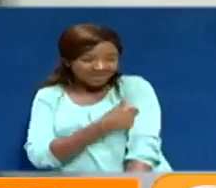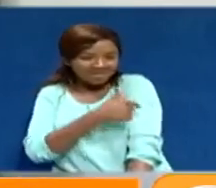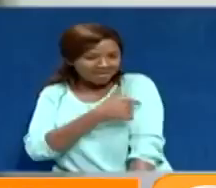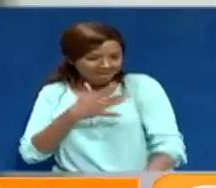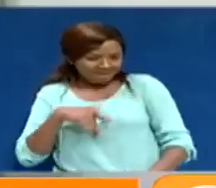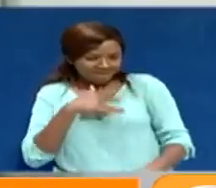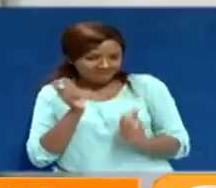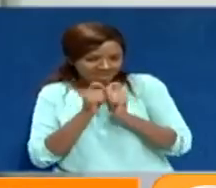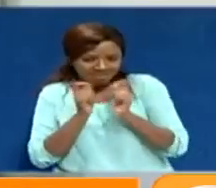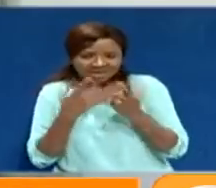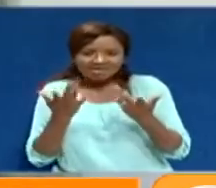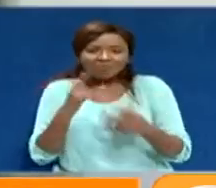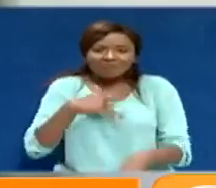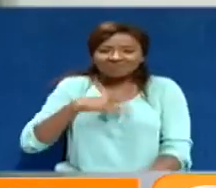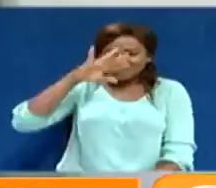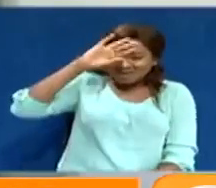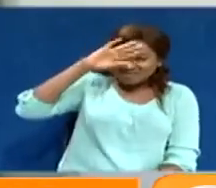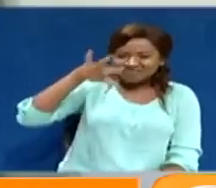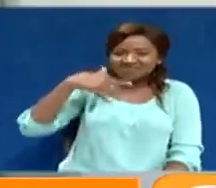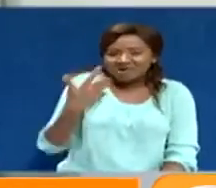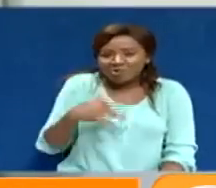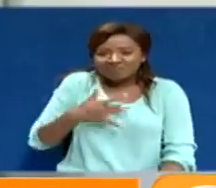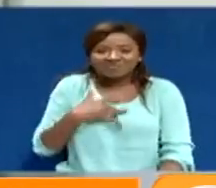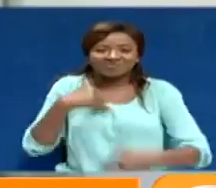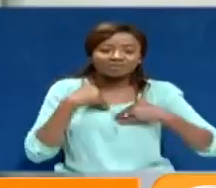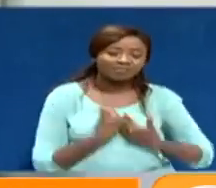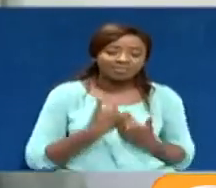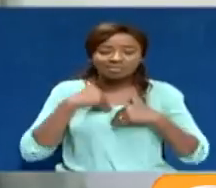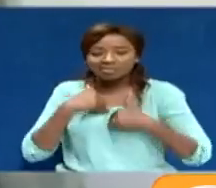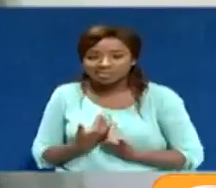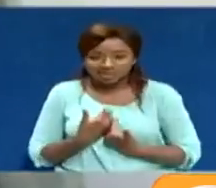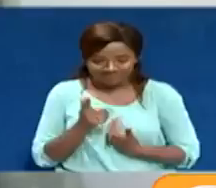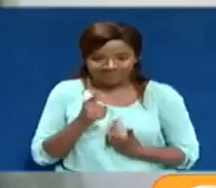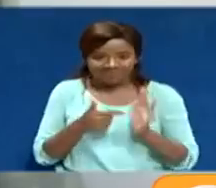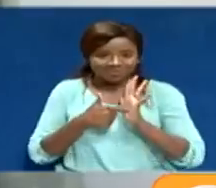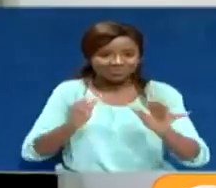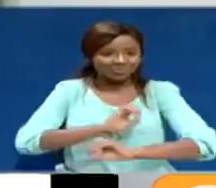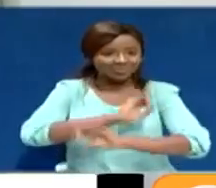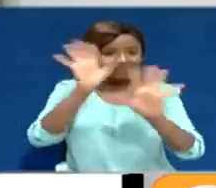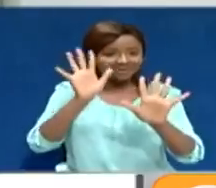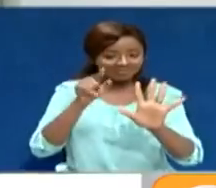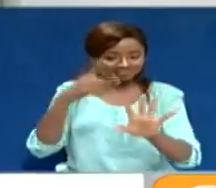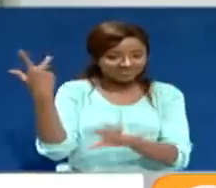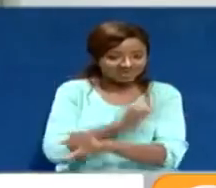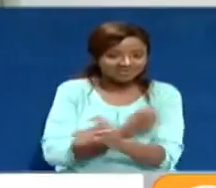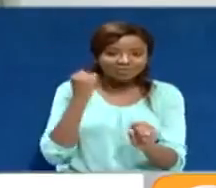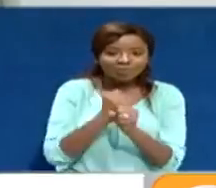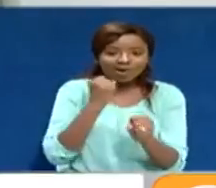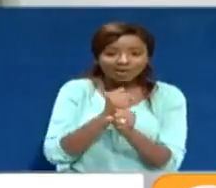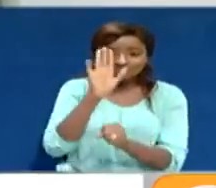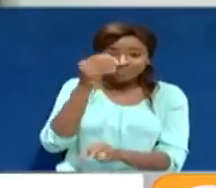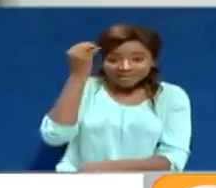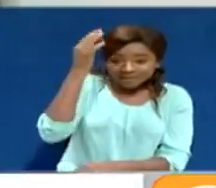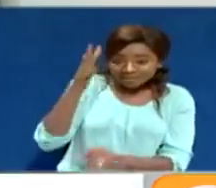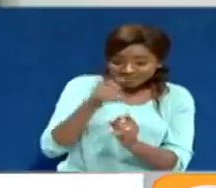is fever, whether it is some level of tiredness, it is a testimony that the vaccine is actually working. Because remember,